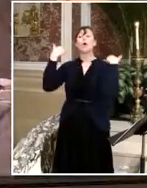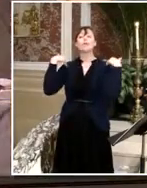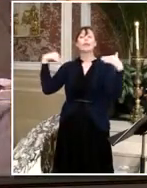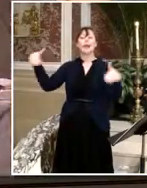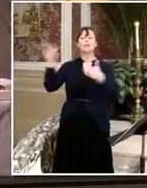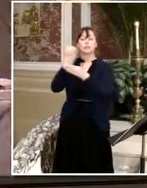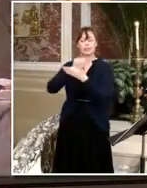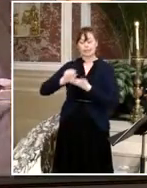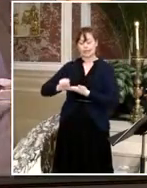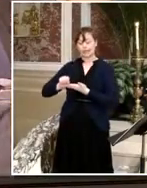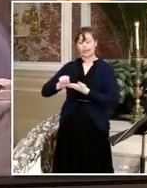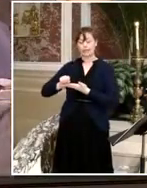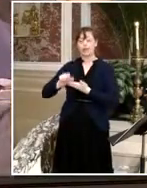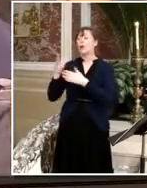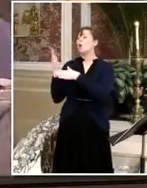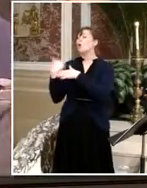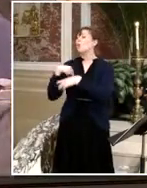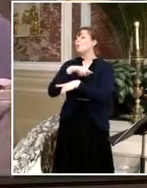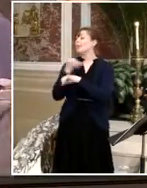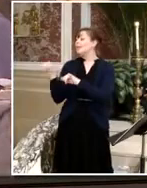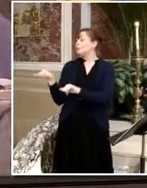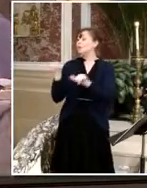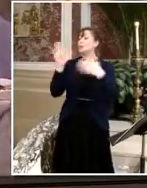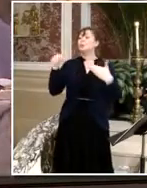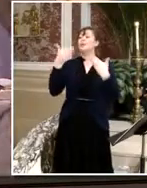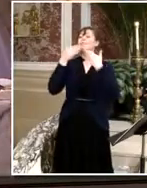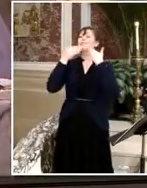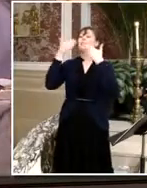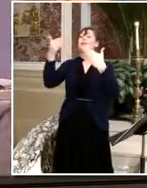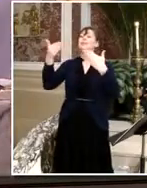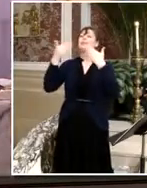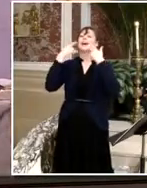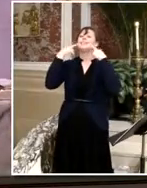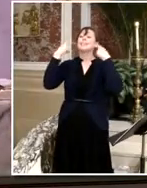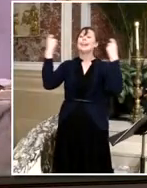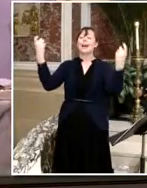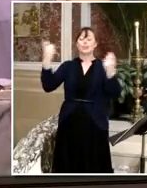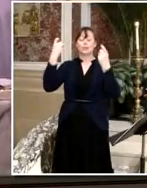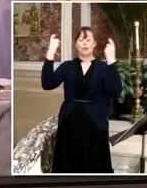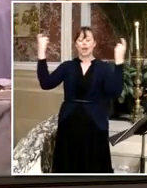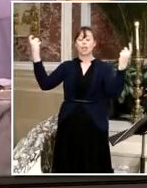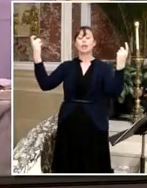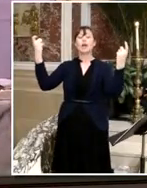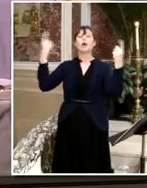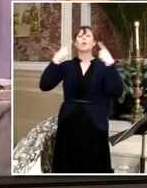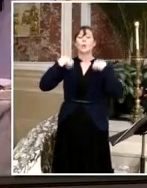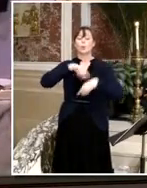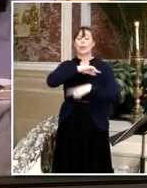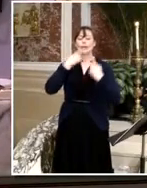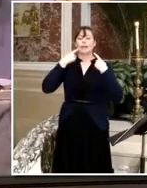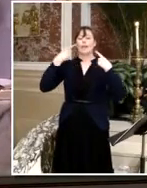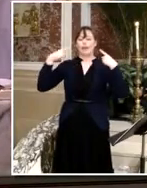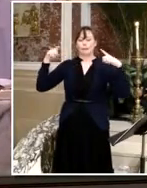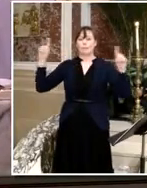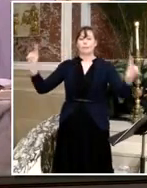saints, we too give you thanks as an exaltation we acclaim.